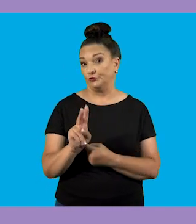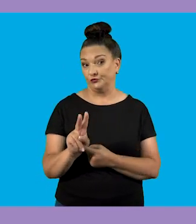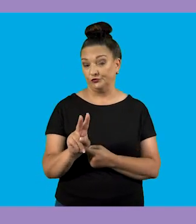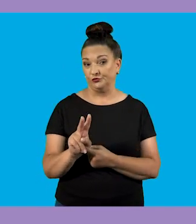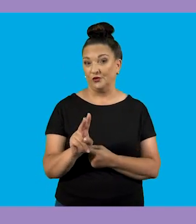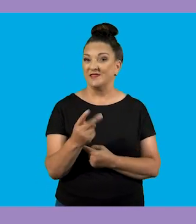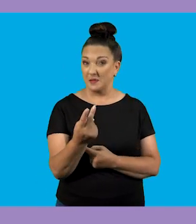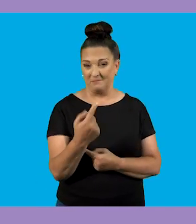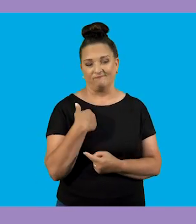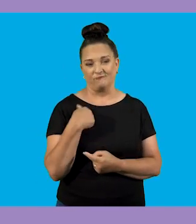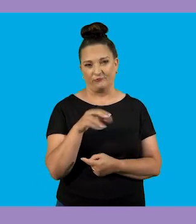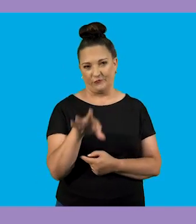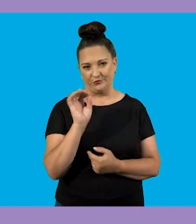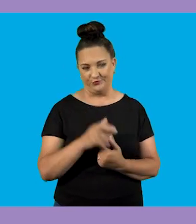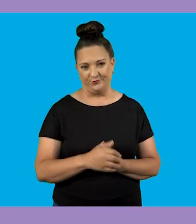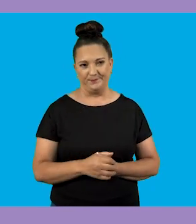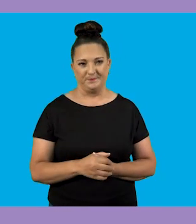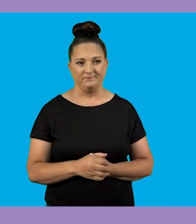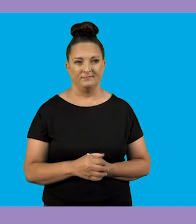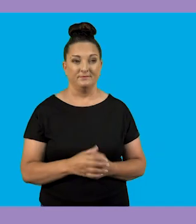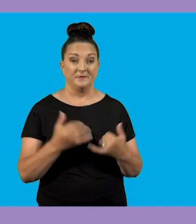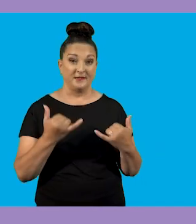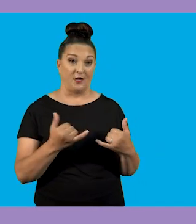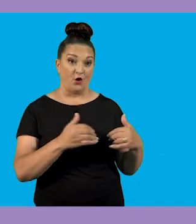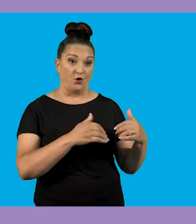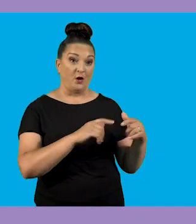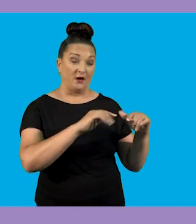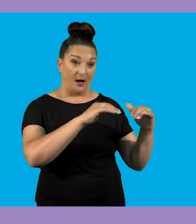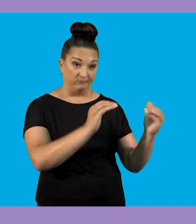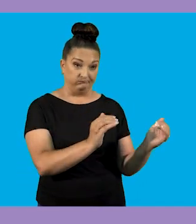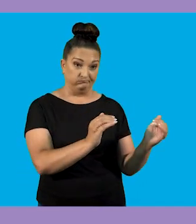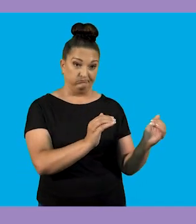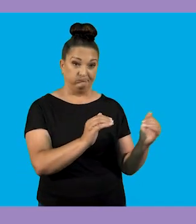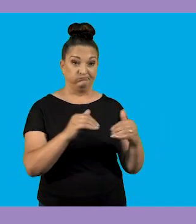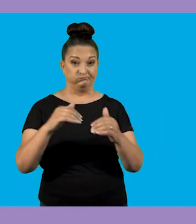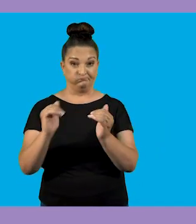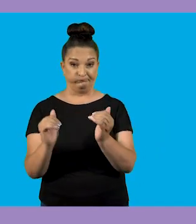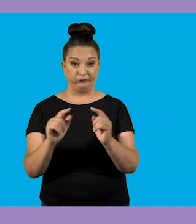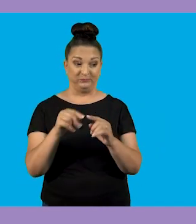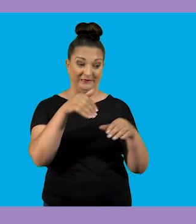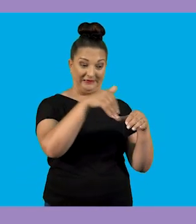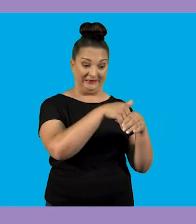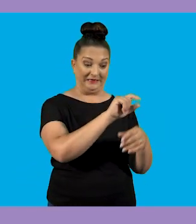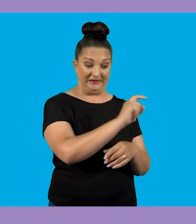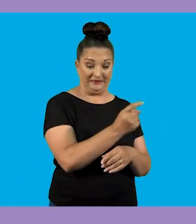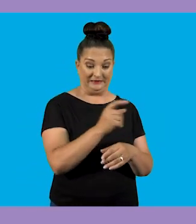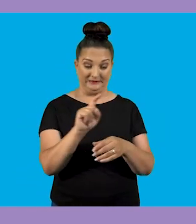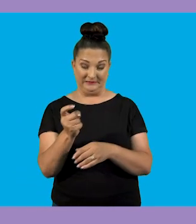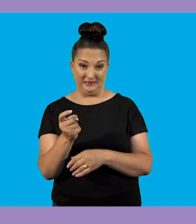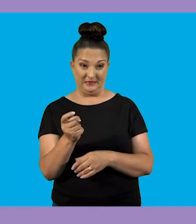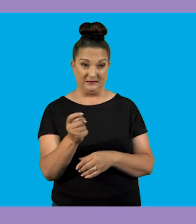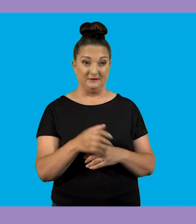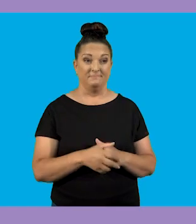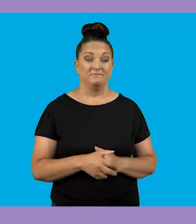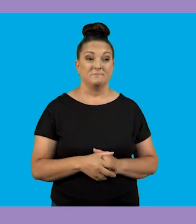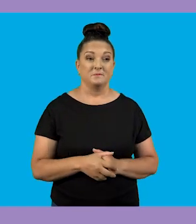have chosen there. So we are going to open two brackets, place x in each of the bracket as